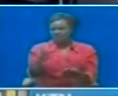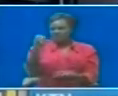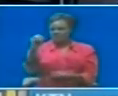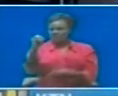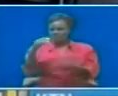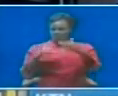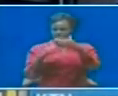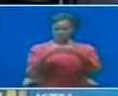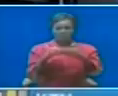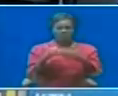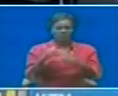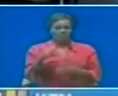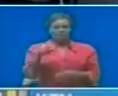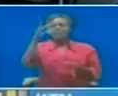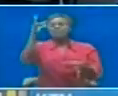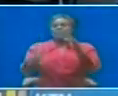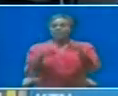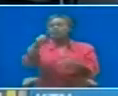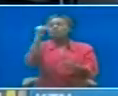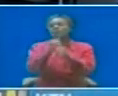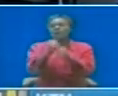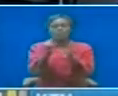to 1,000,000 shillings, well, depending on who you're dealing with.